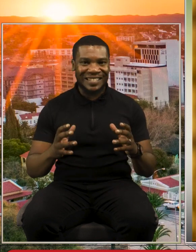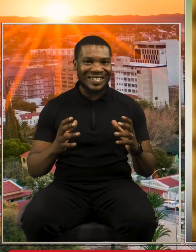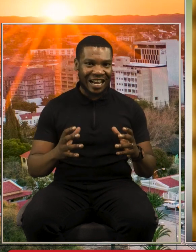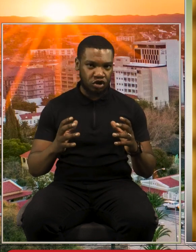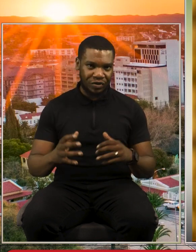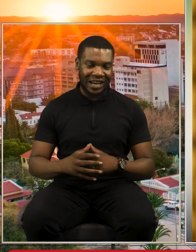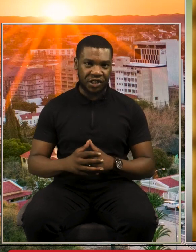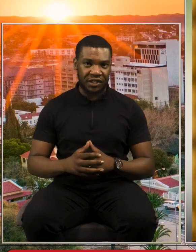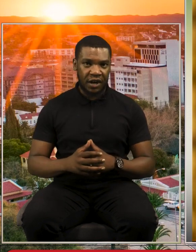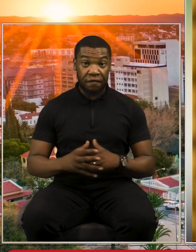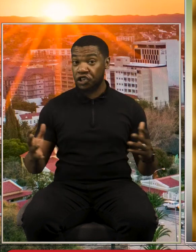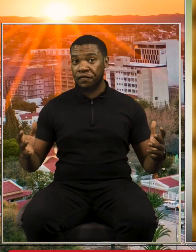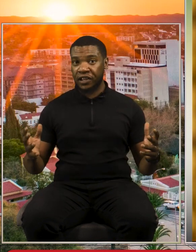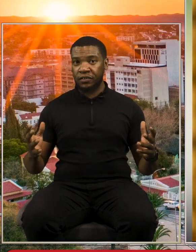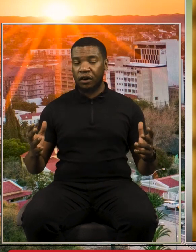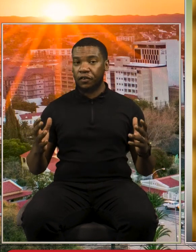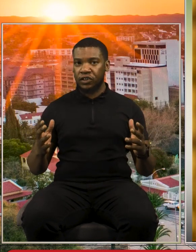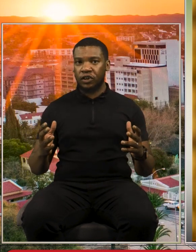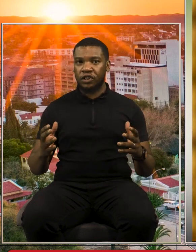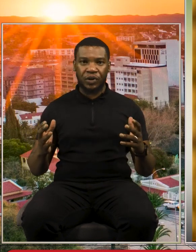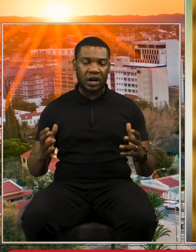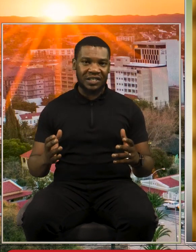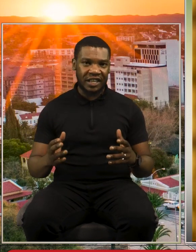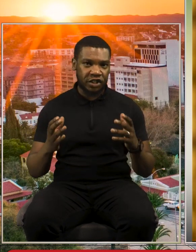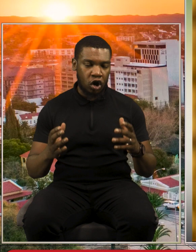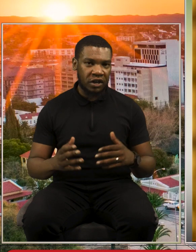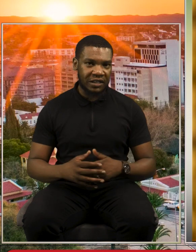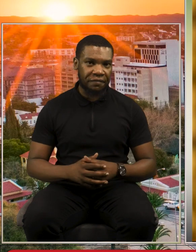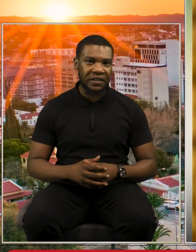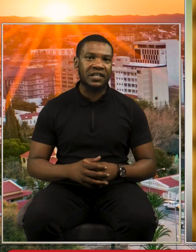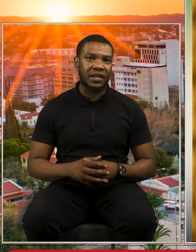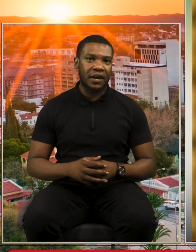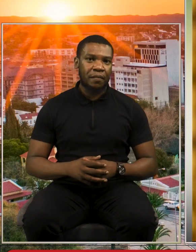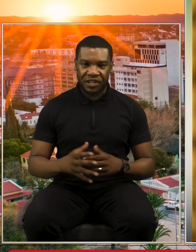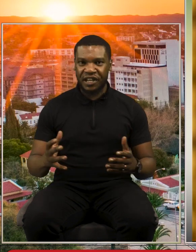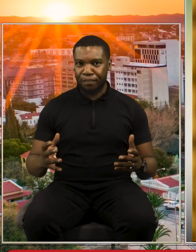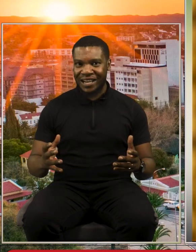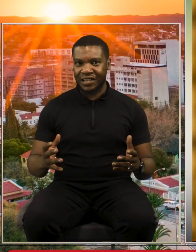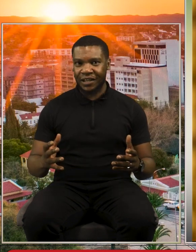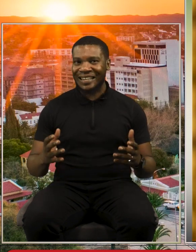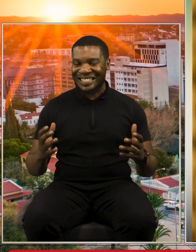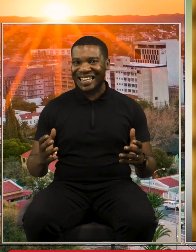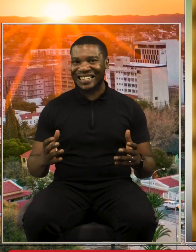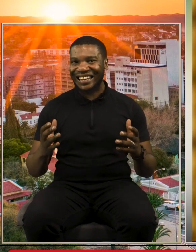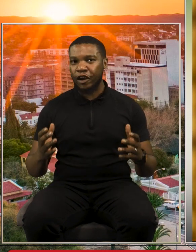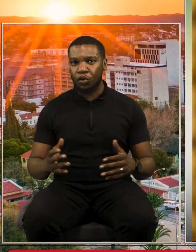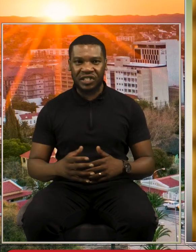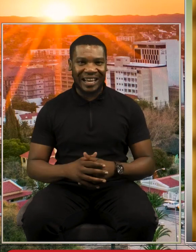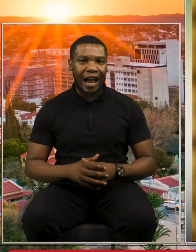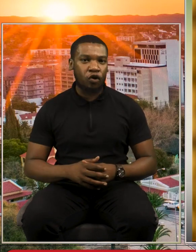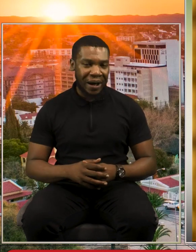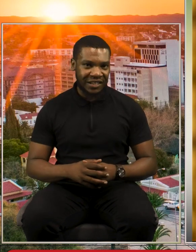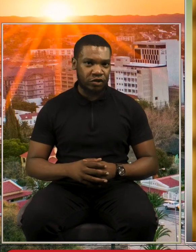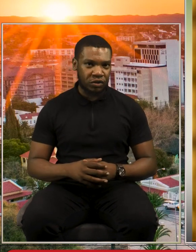of international relations. Fresh off the heels of concerns regarding his cognitive fitness, President Biden, in a dazzling